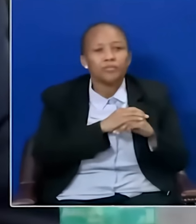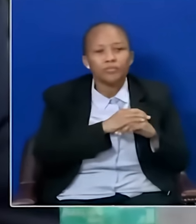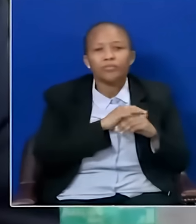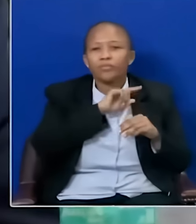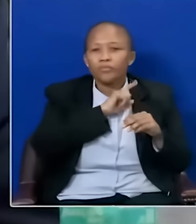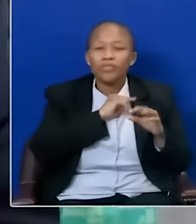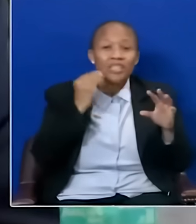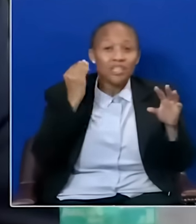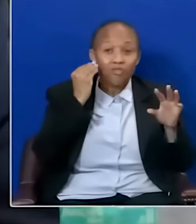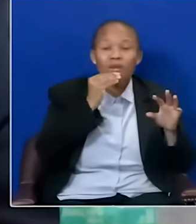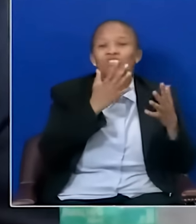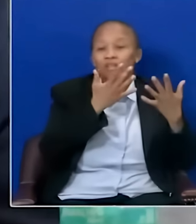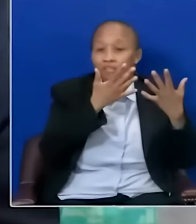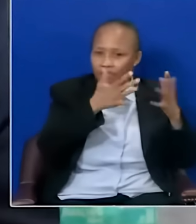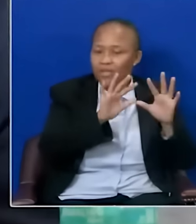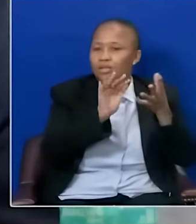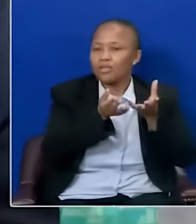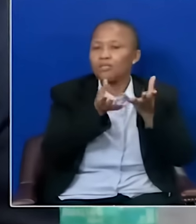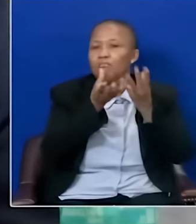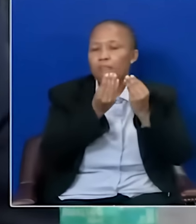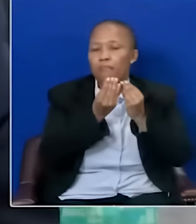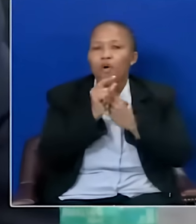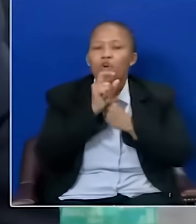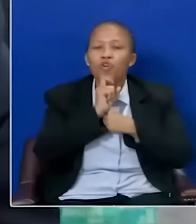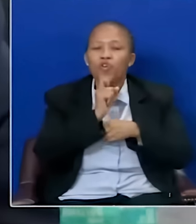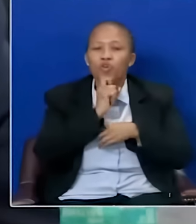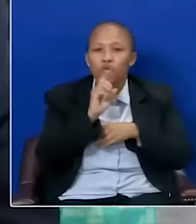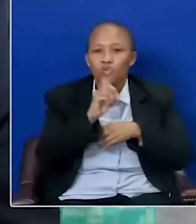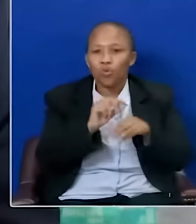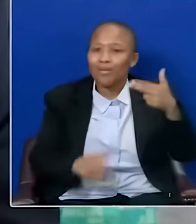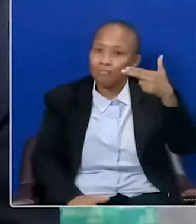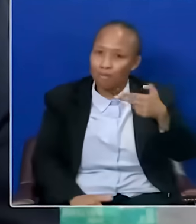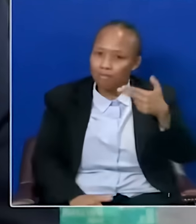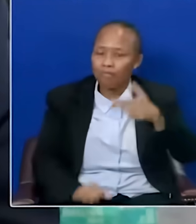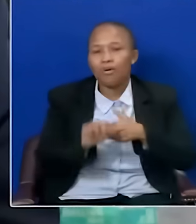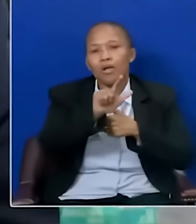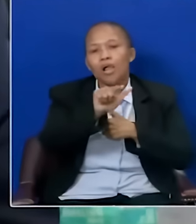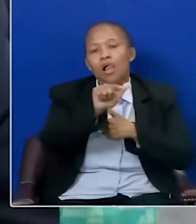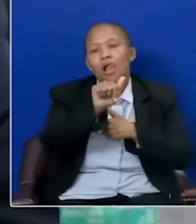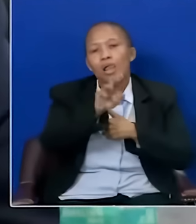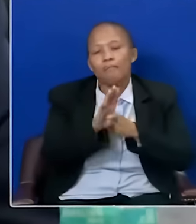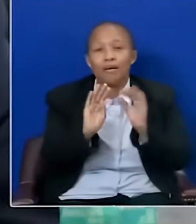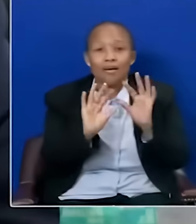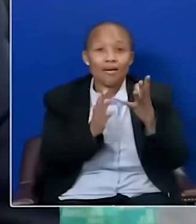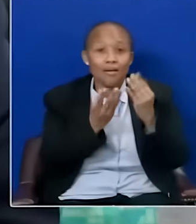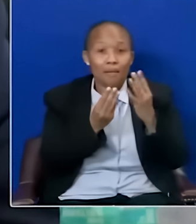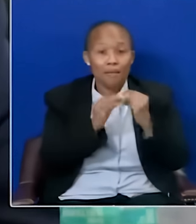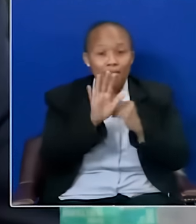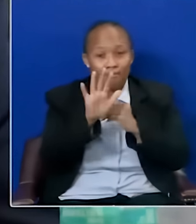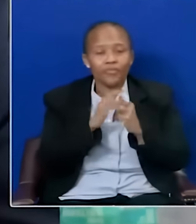acquired using the ballistics lab number. So if the members had sight to